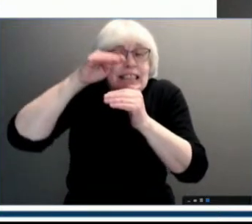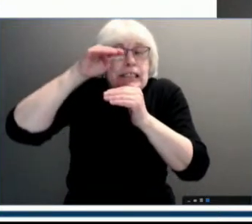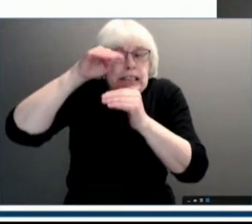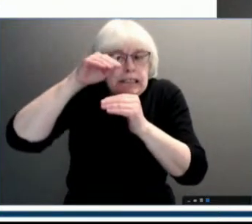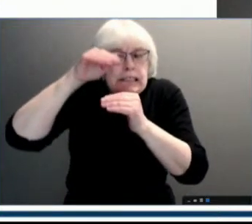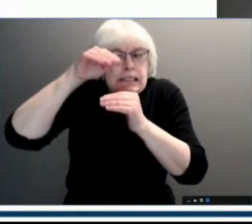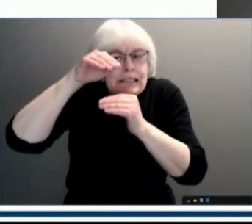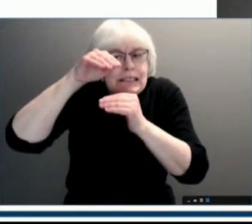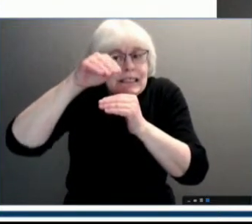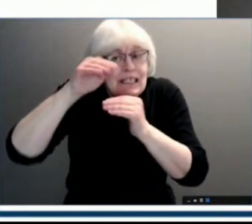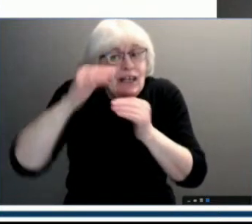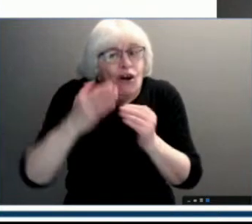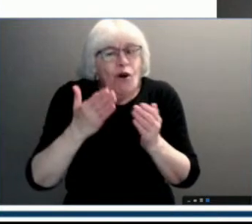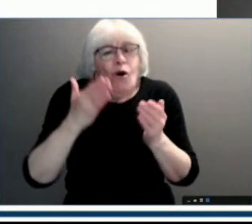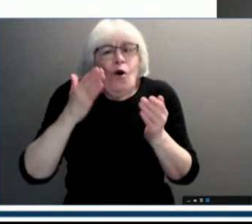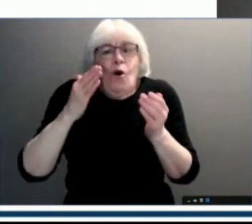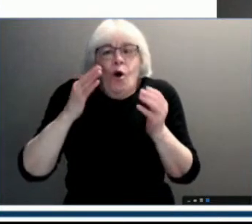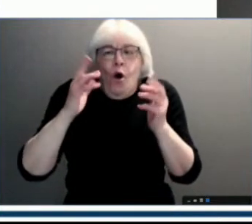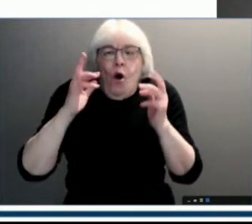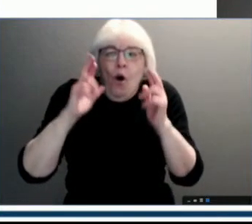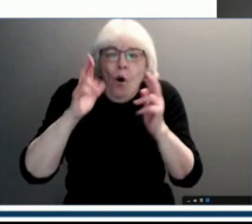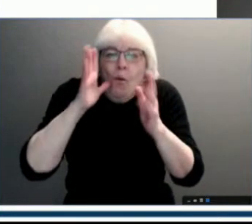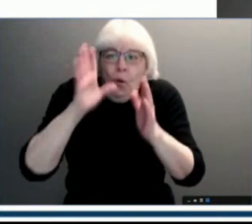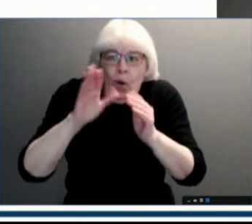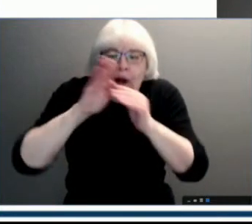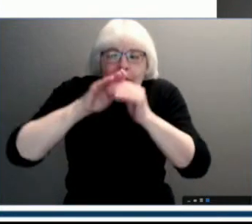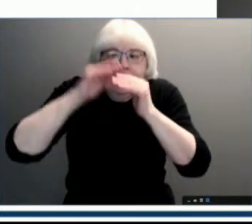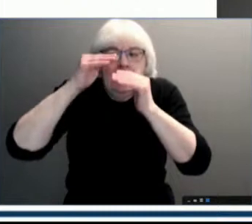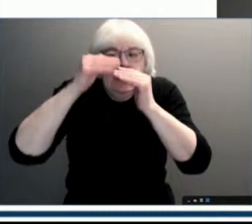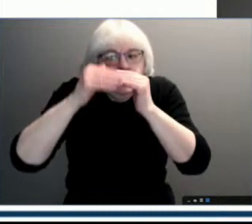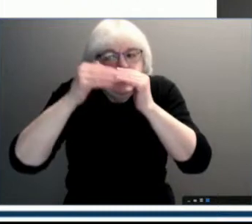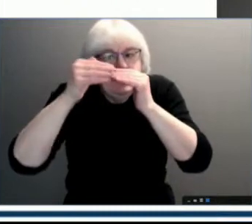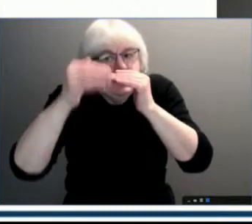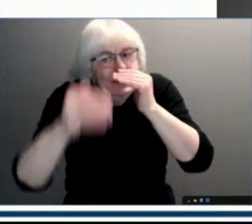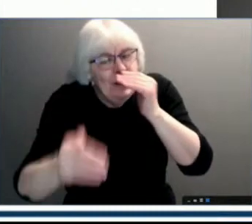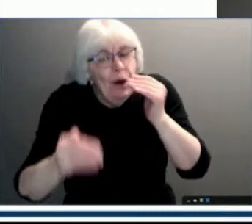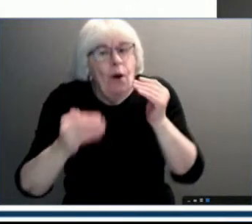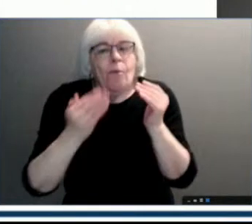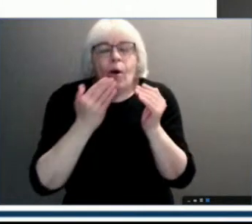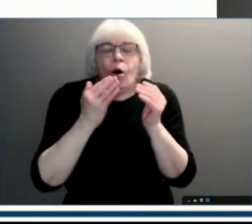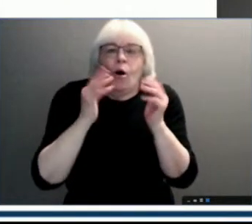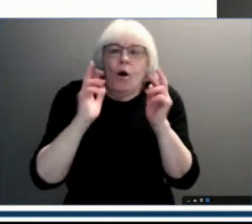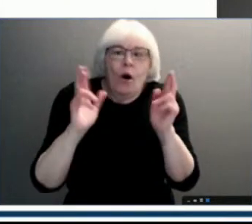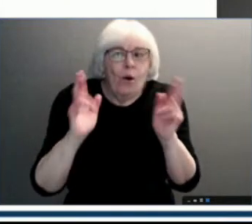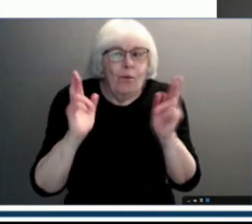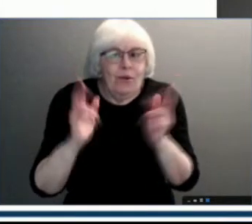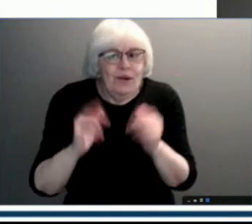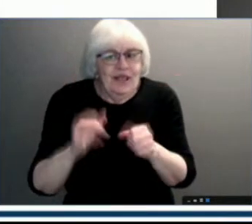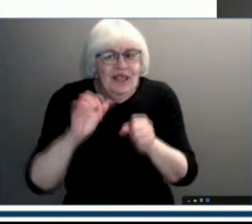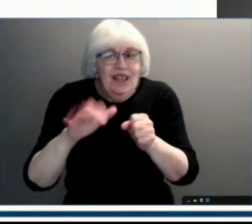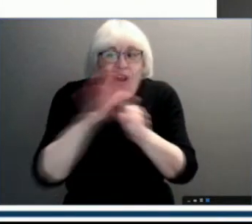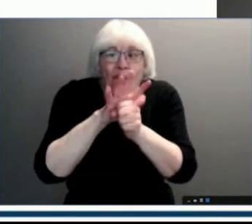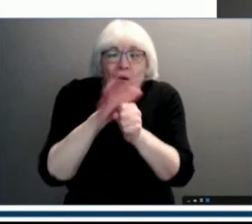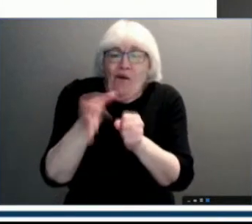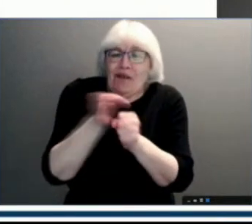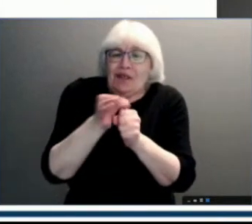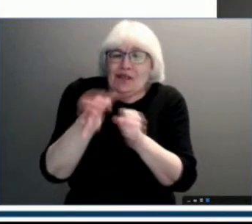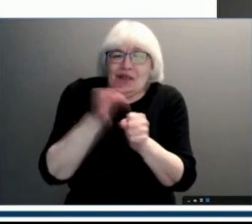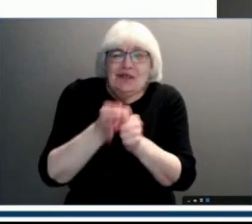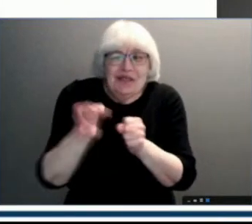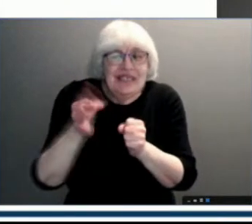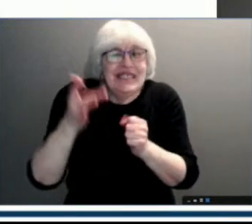trend. The Omicron variant has been characterized as generally producing milder illness, but it is